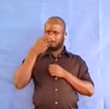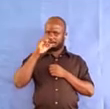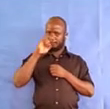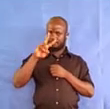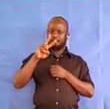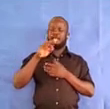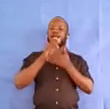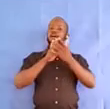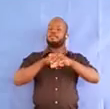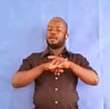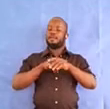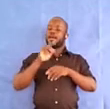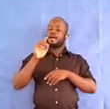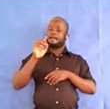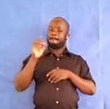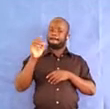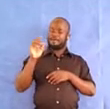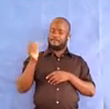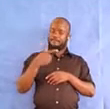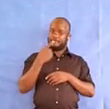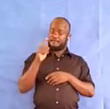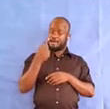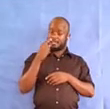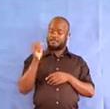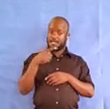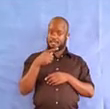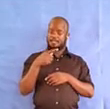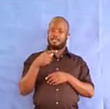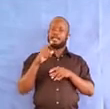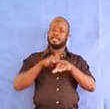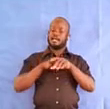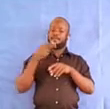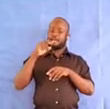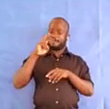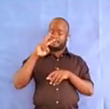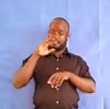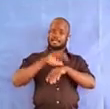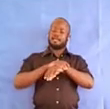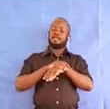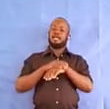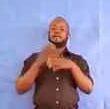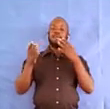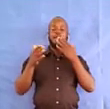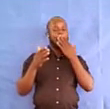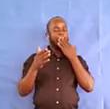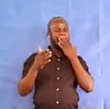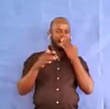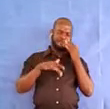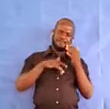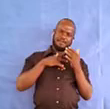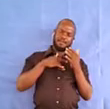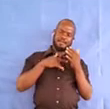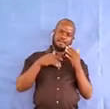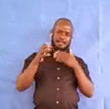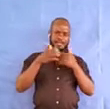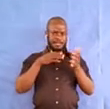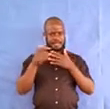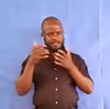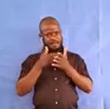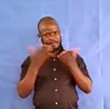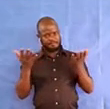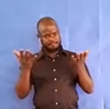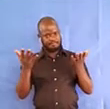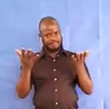Acute HIV infection. At some time during the first month or so after HIV enters the body, a person may